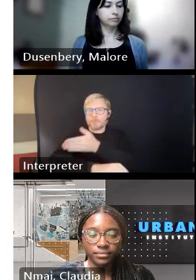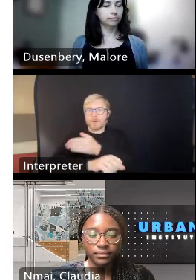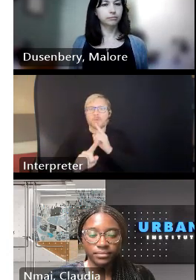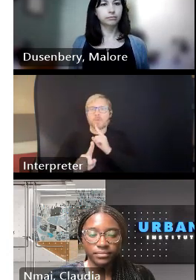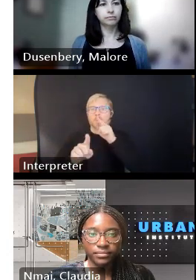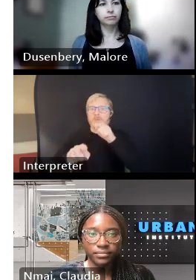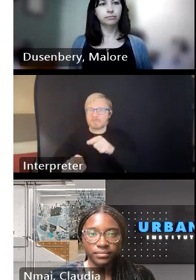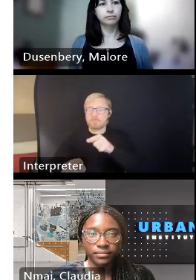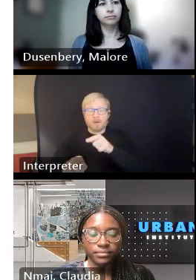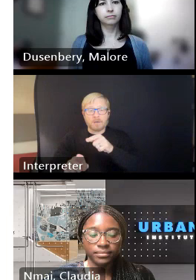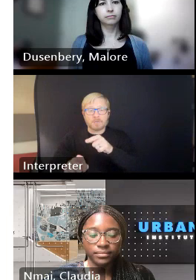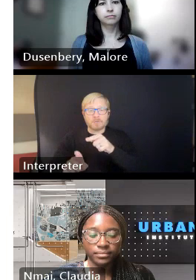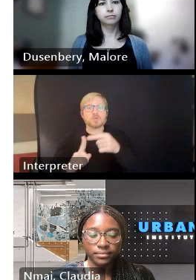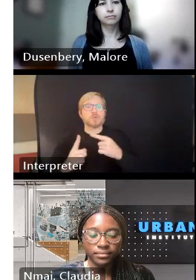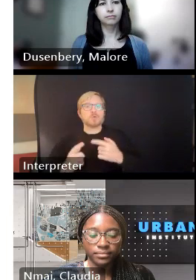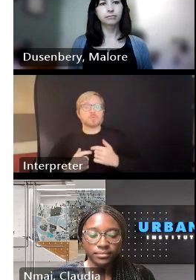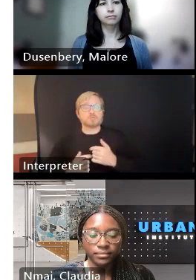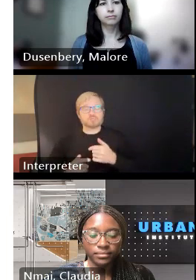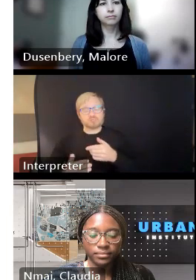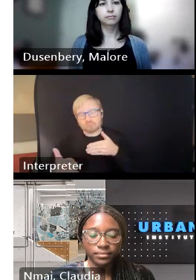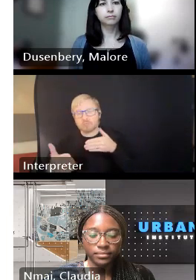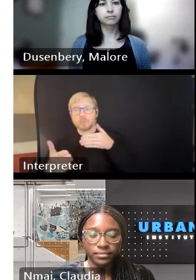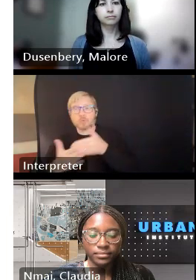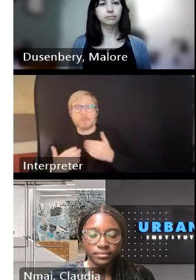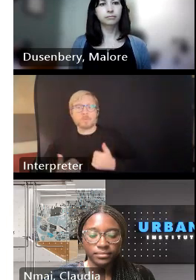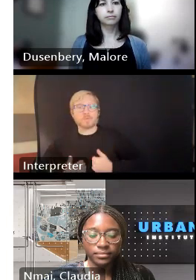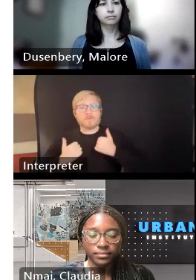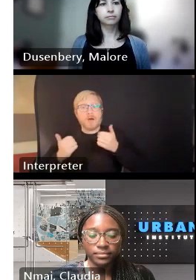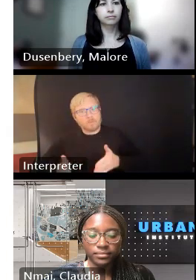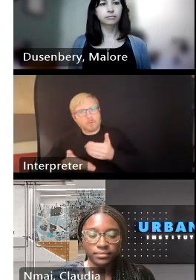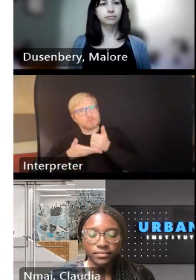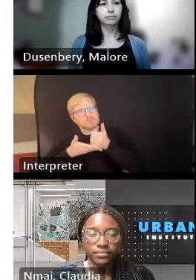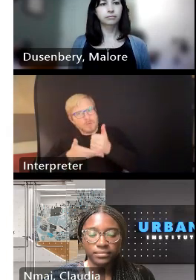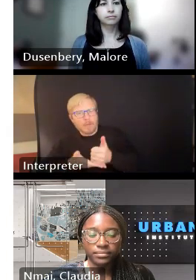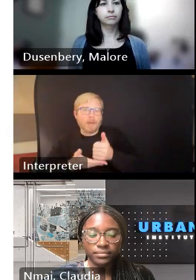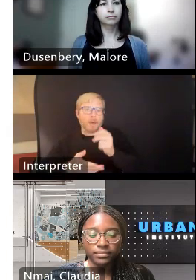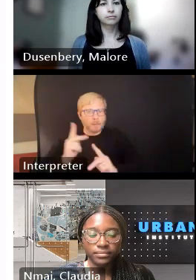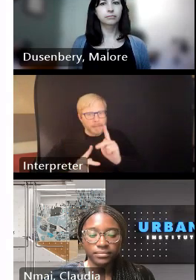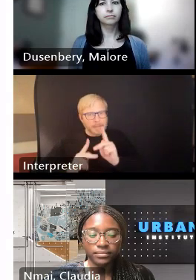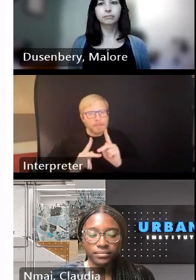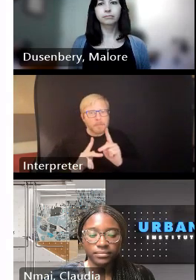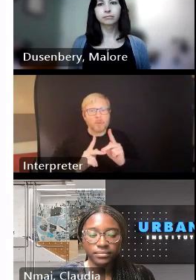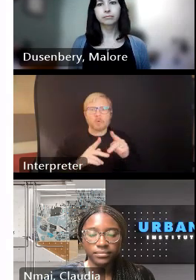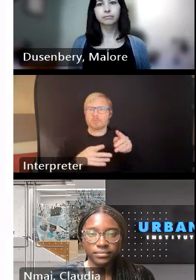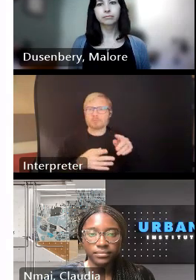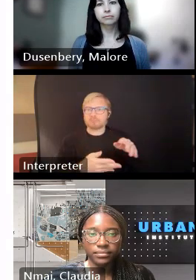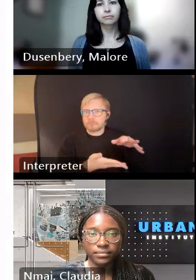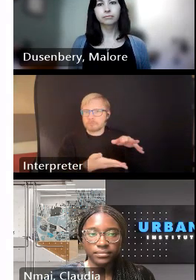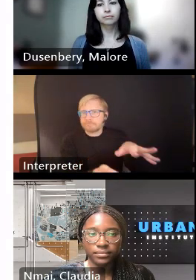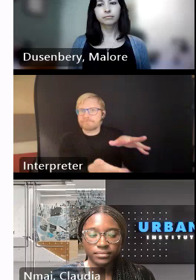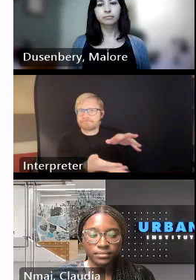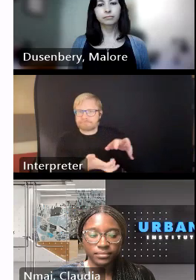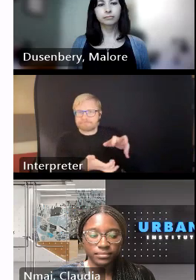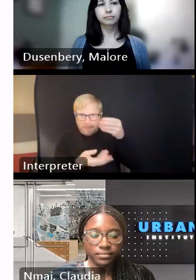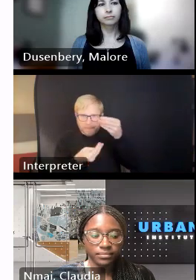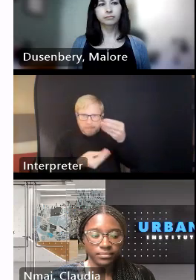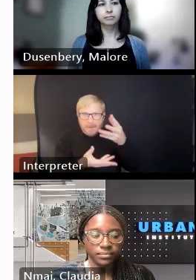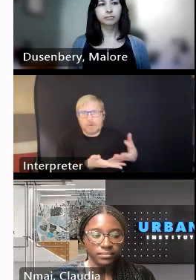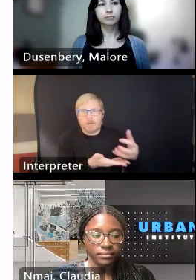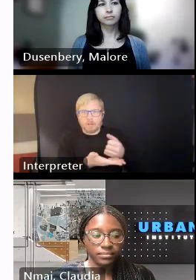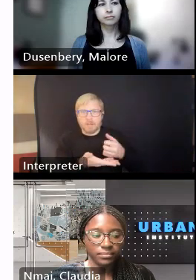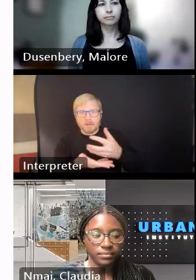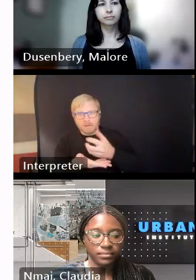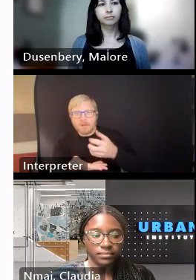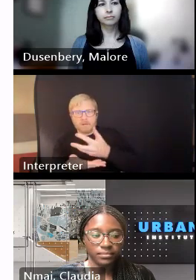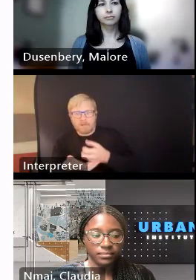of crime through helping folks collect and use victim data, increasing access